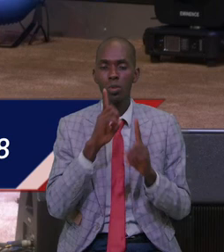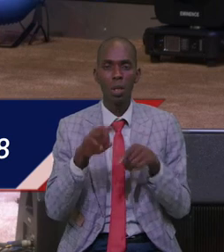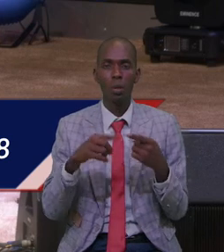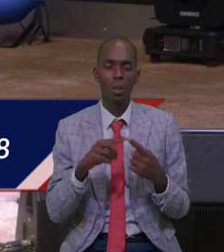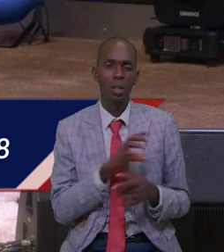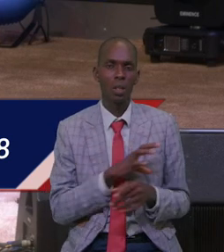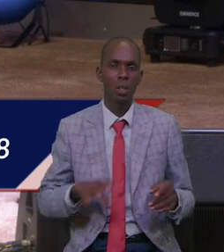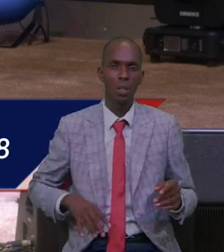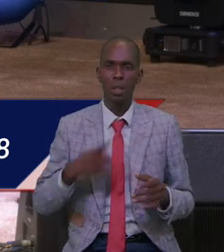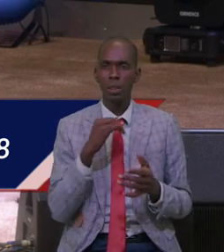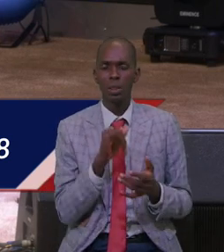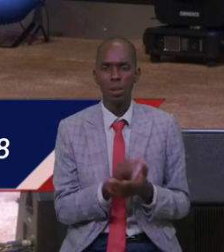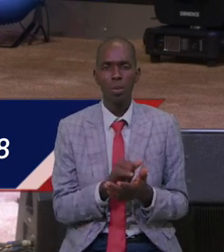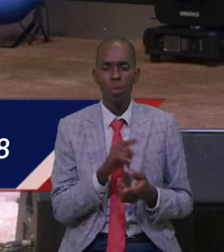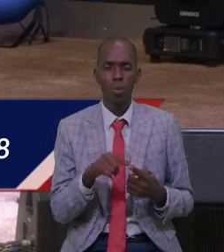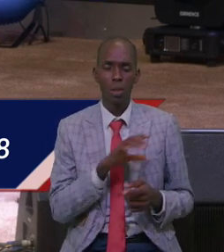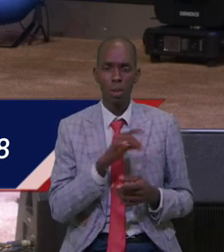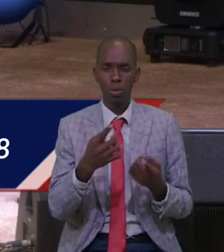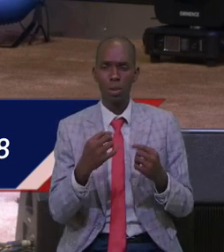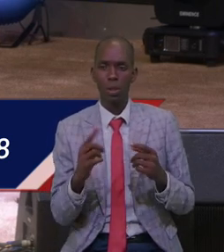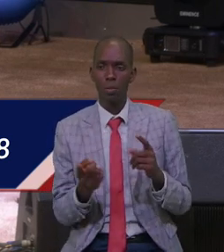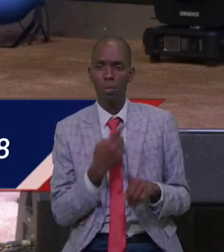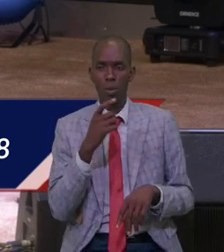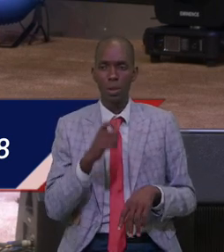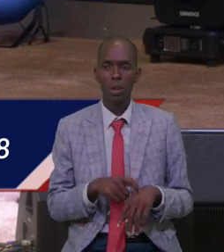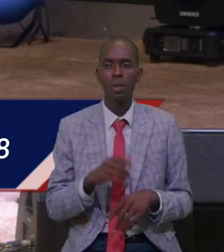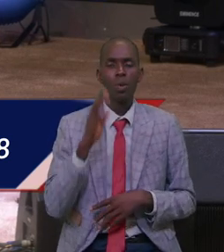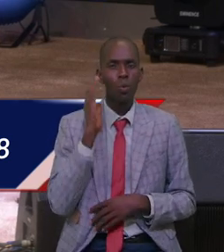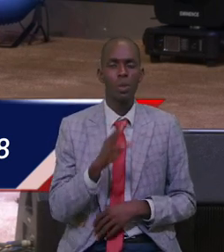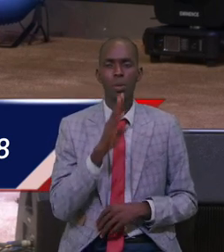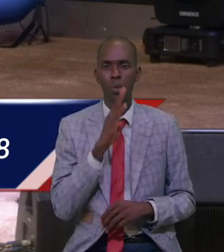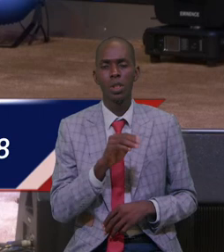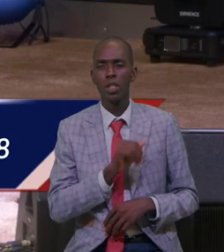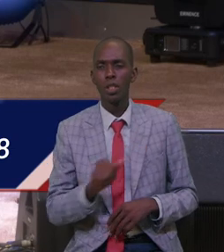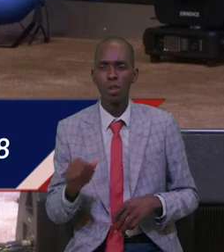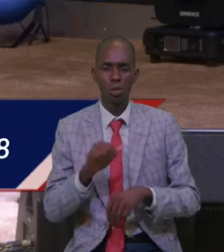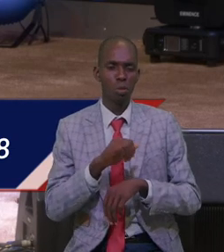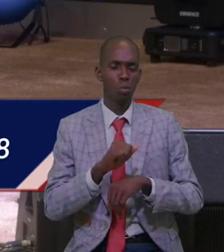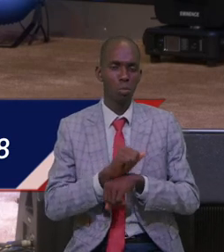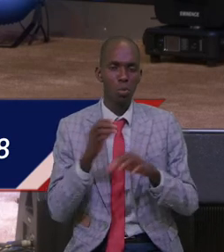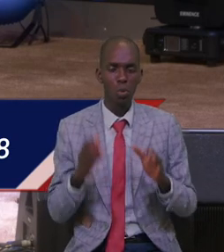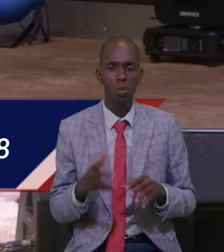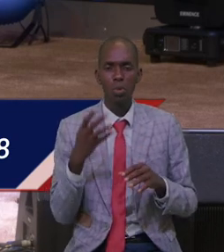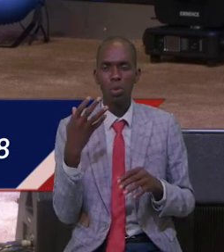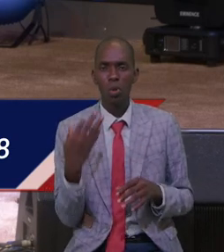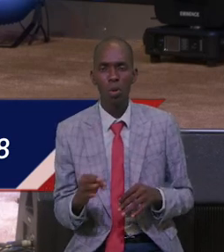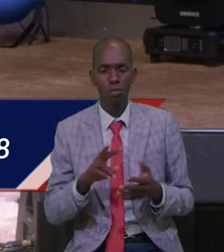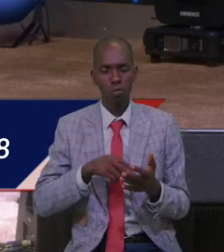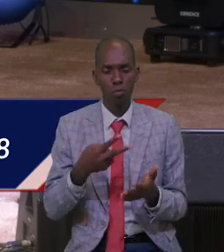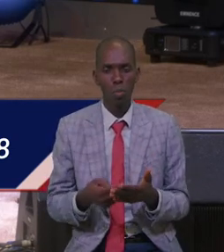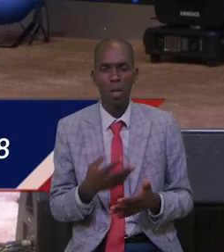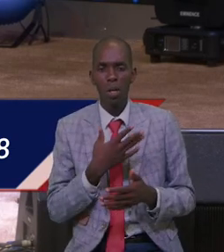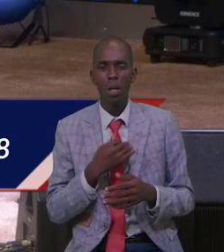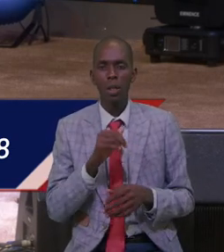says Christ, when he came the first time, he'll be a stone of stumbling, a rock of offense, even to them